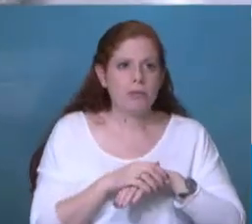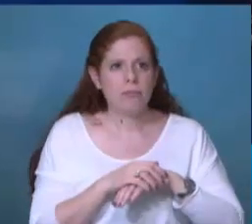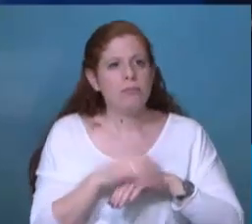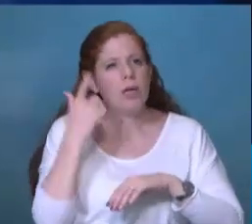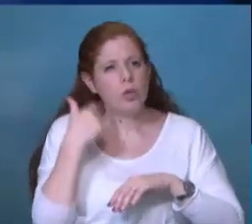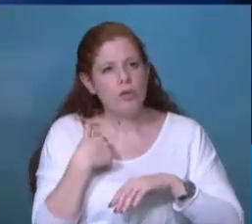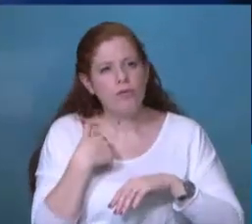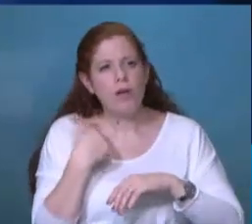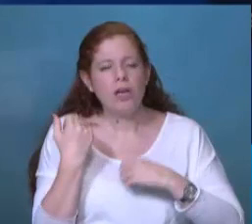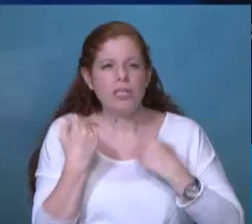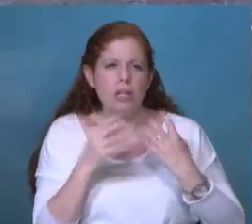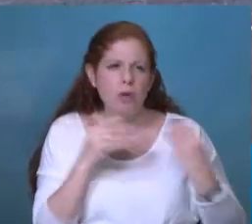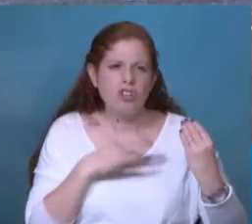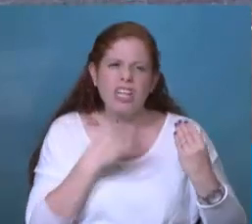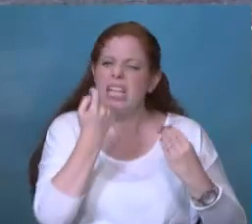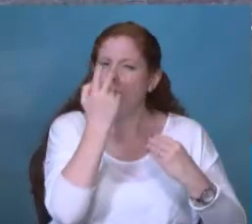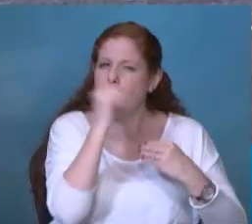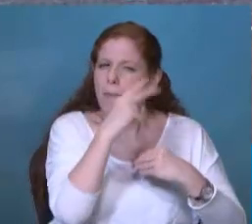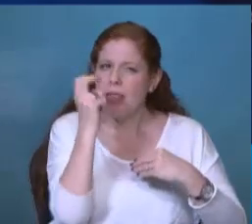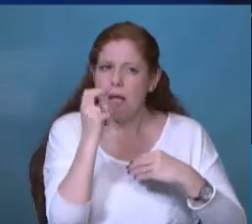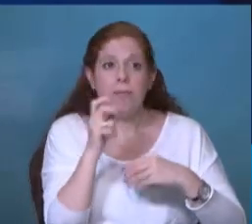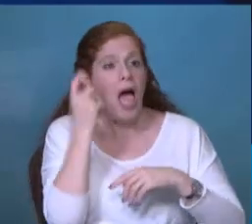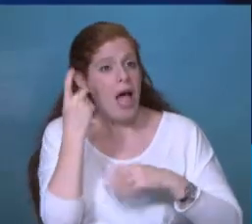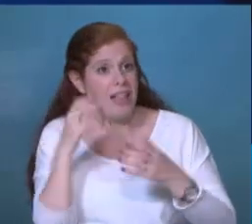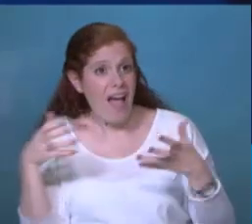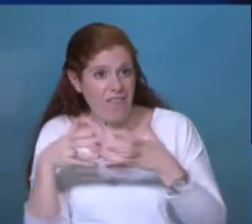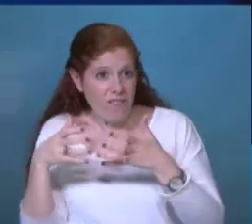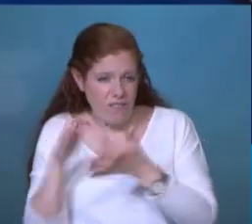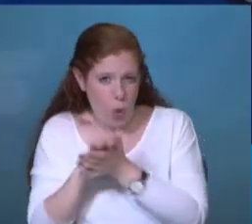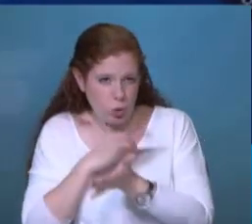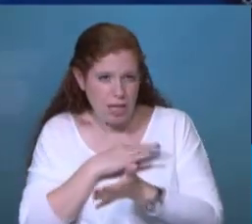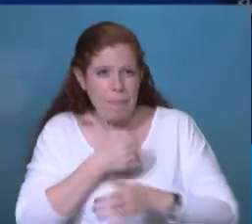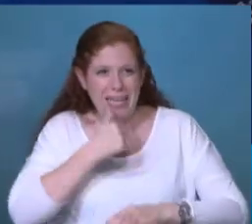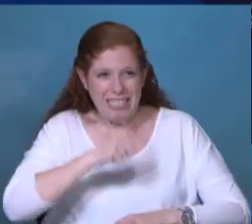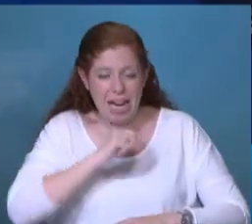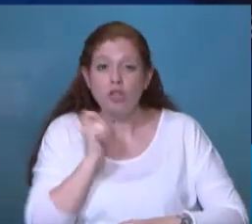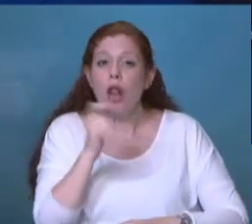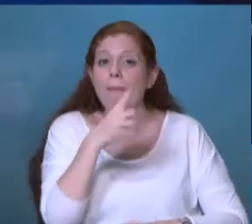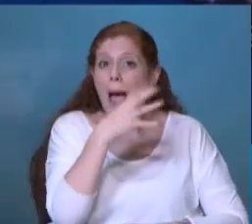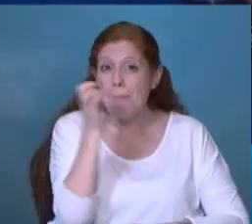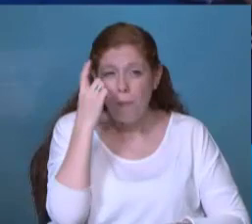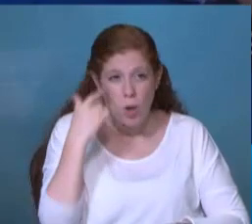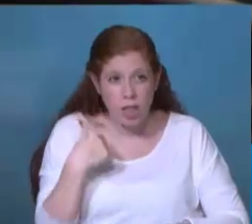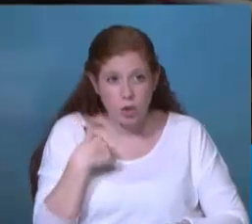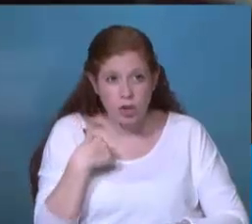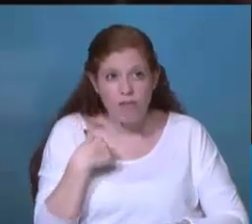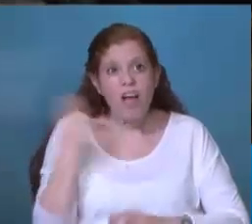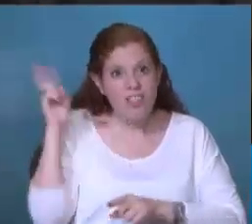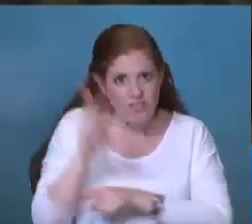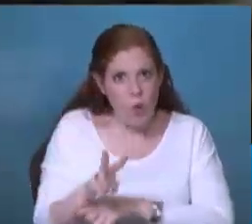think, just under 200 shekels, I think. But one of my friends I know from Iceland, she paid 400, I think, so she was ripped